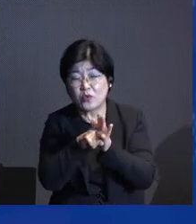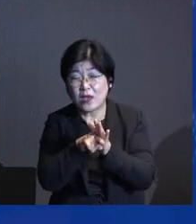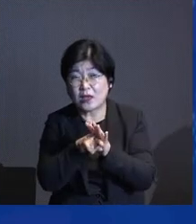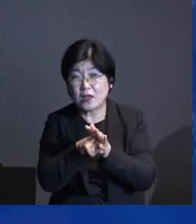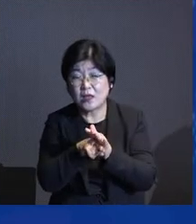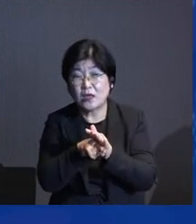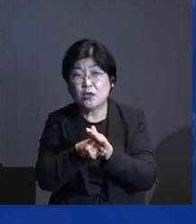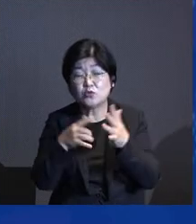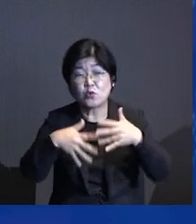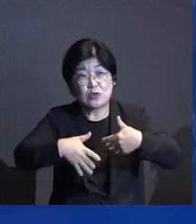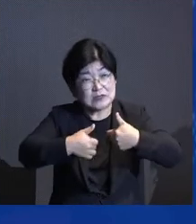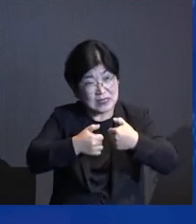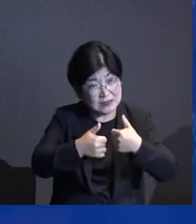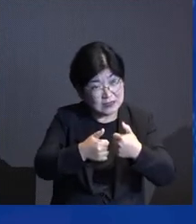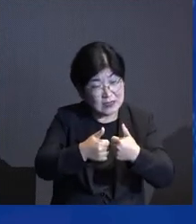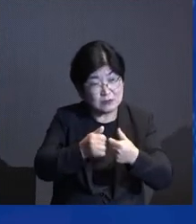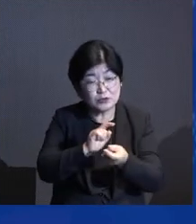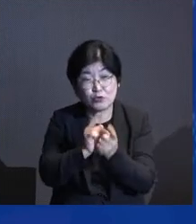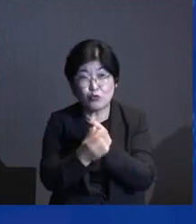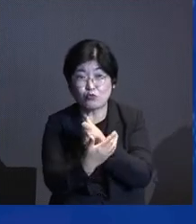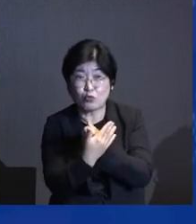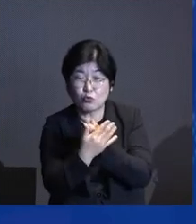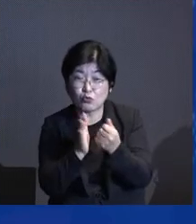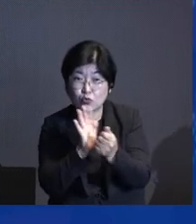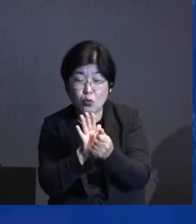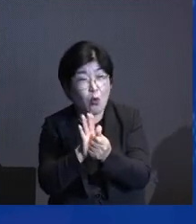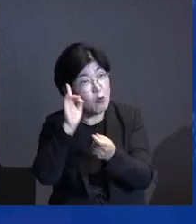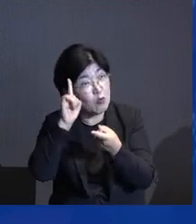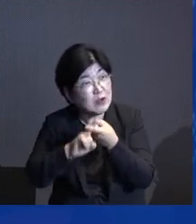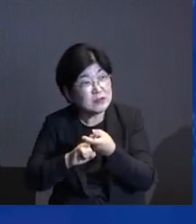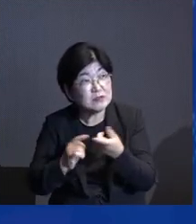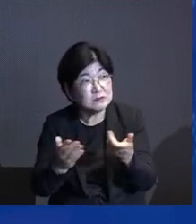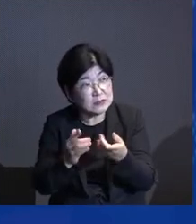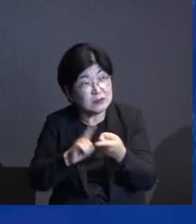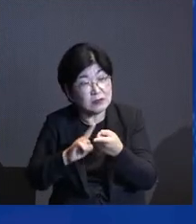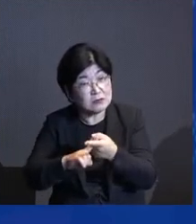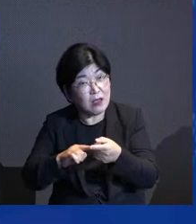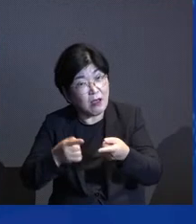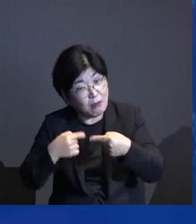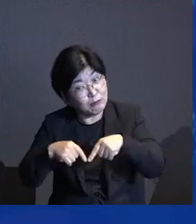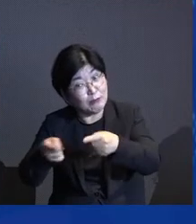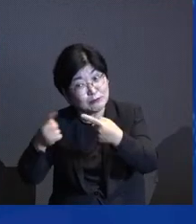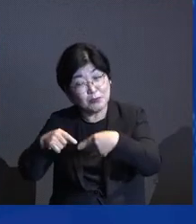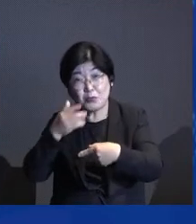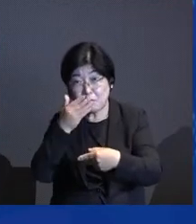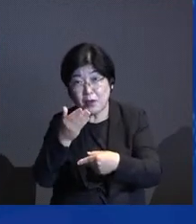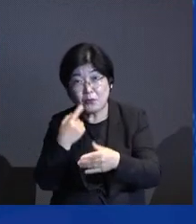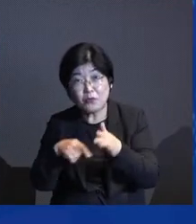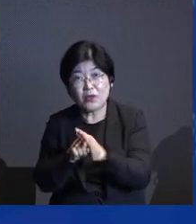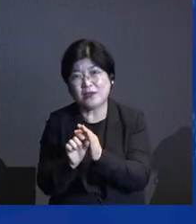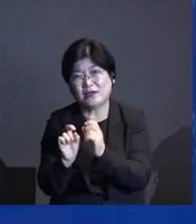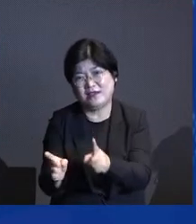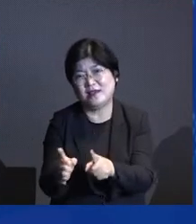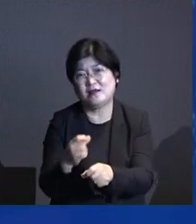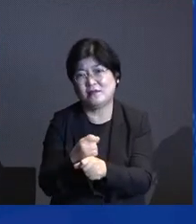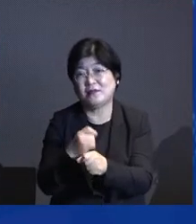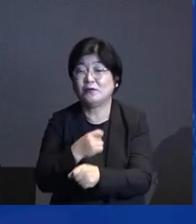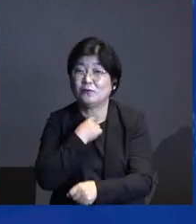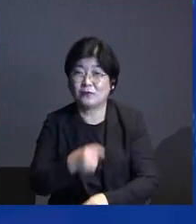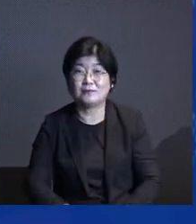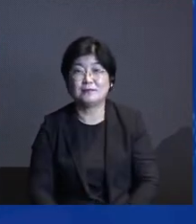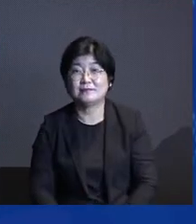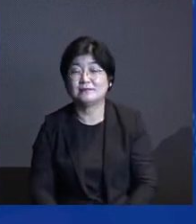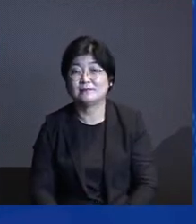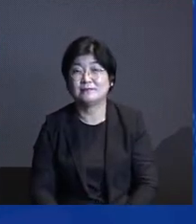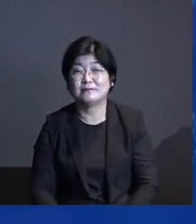in the debates that they are more interested in. Participation, especially of those at risk and of